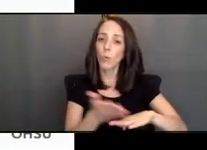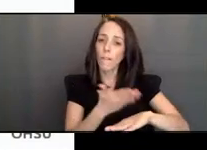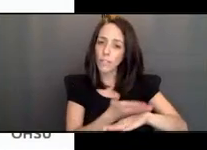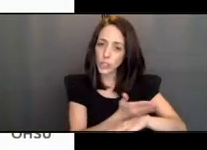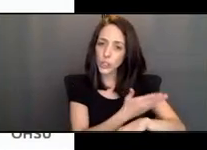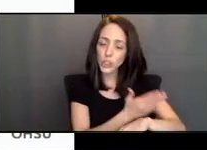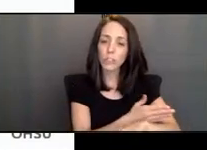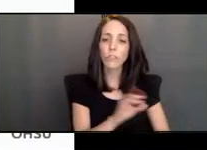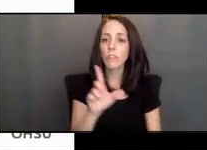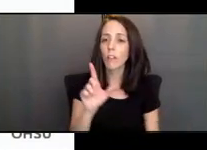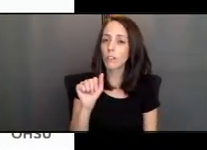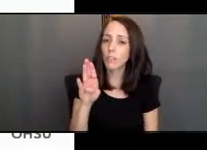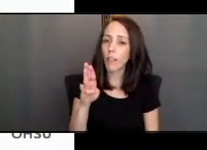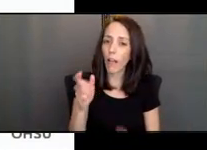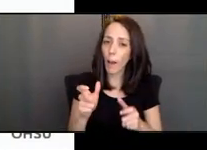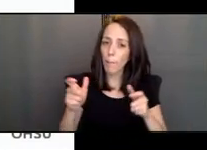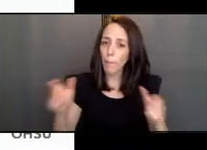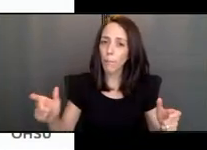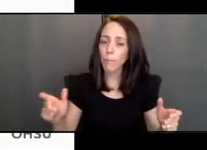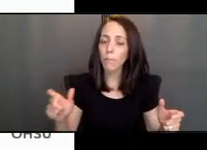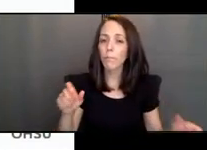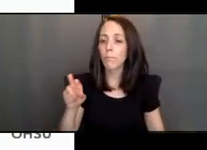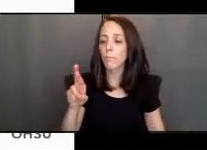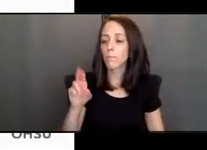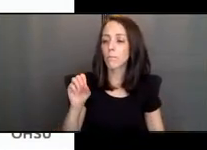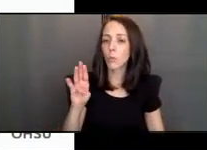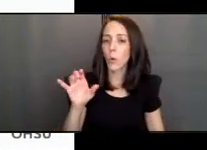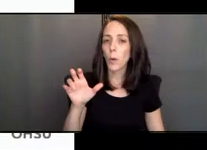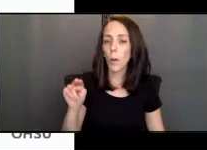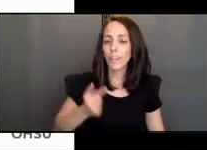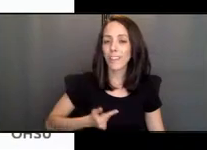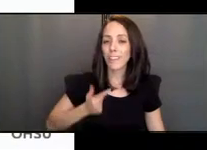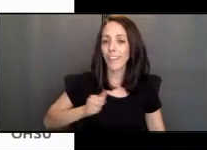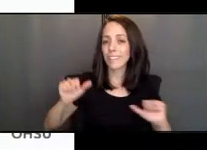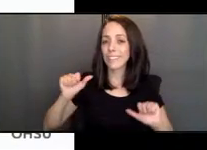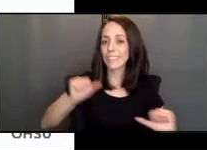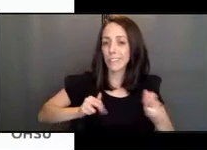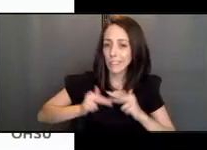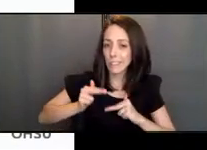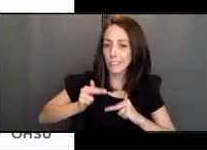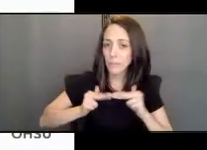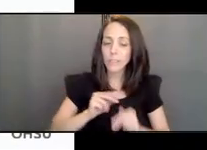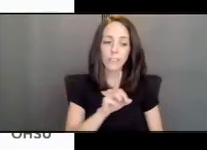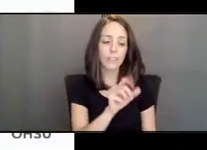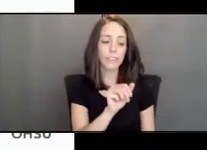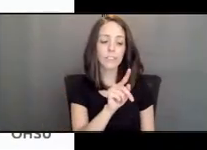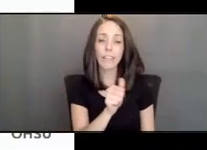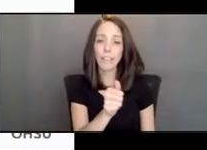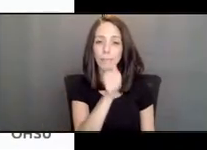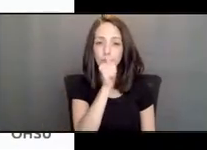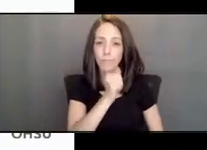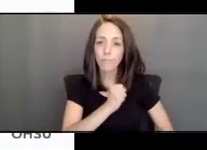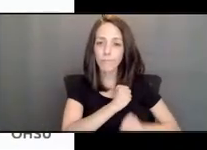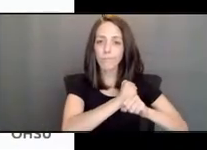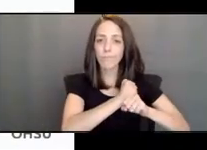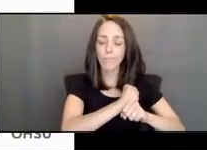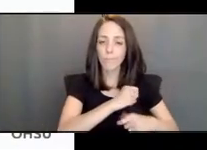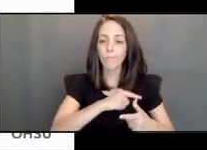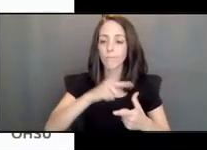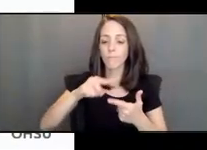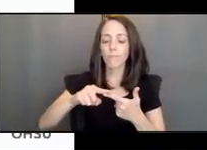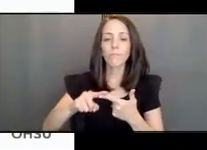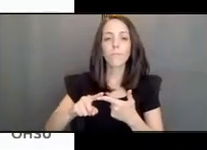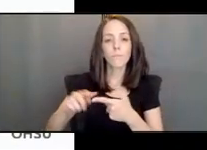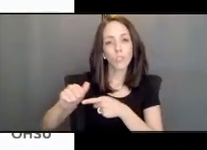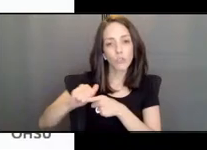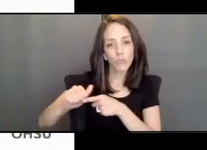laboratory expansion in the Robinson Life Sciences building, data security, simulation expansion for education,